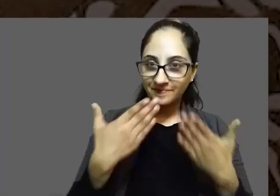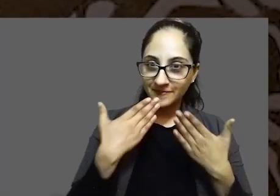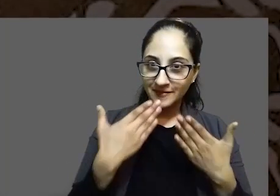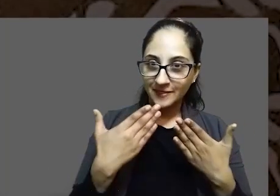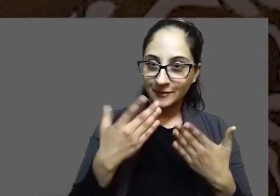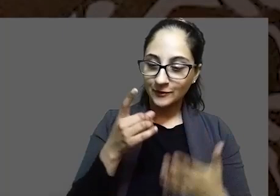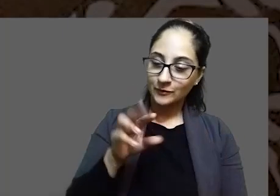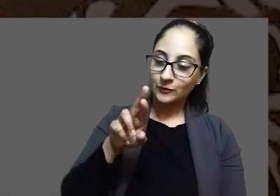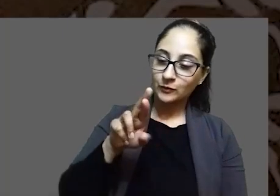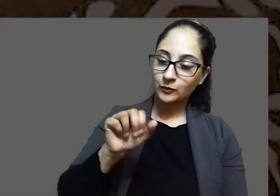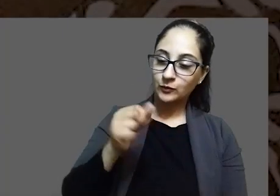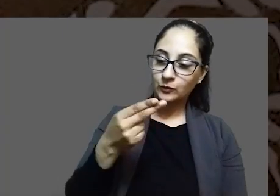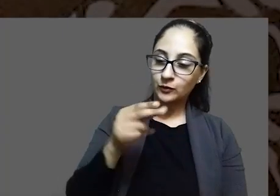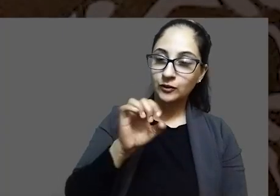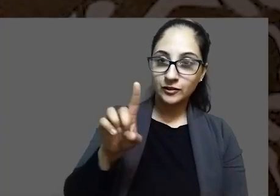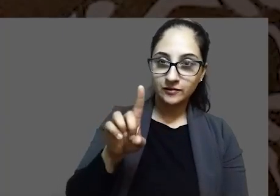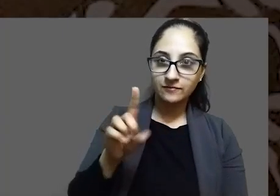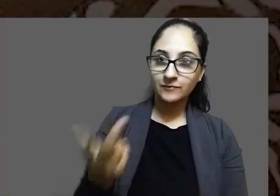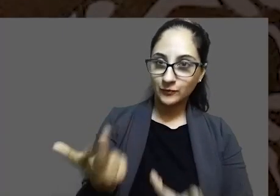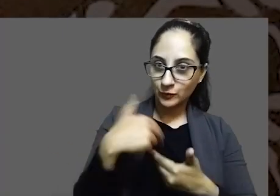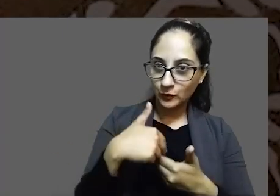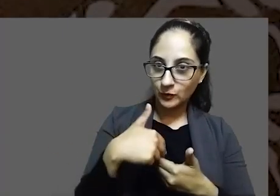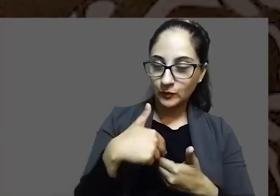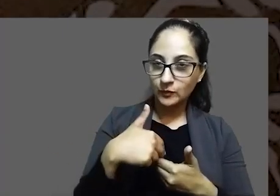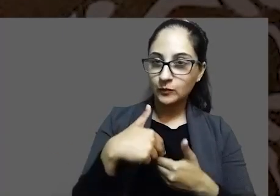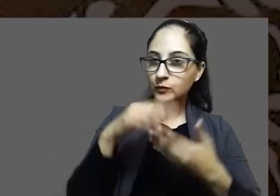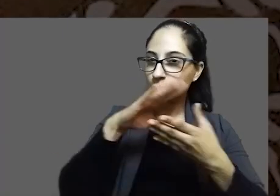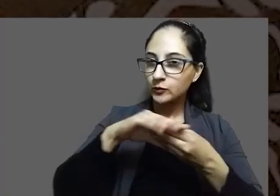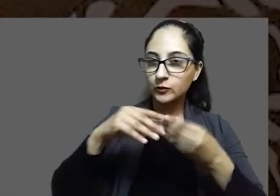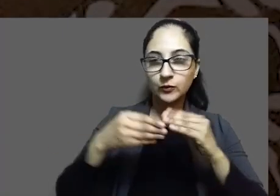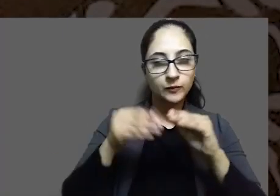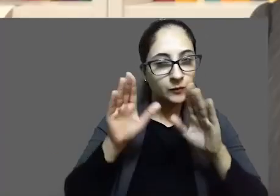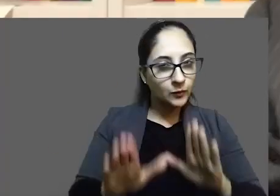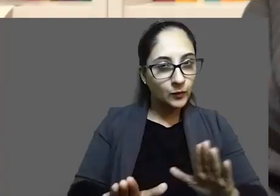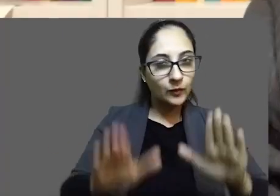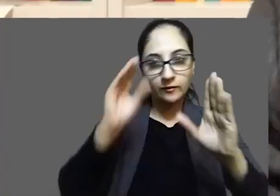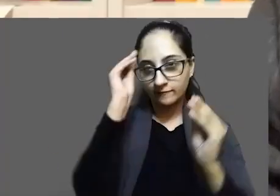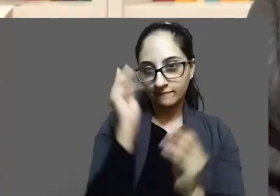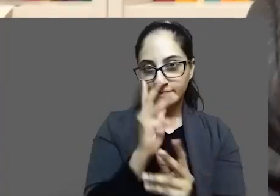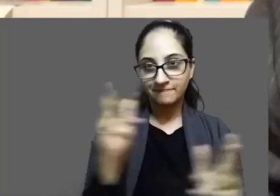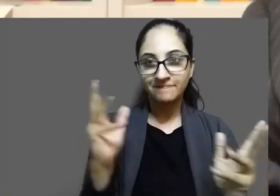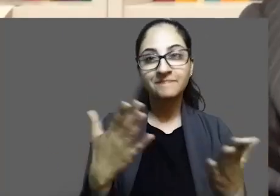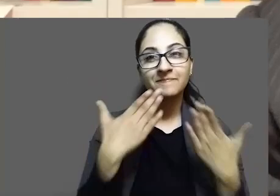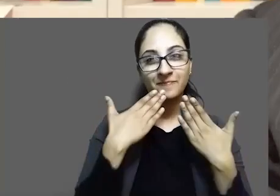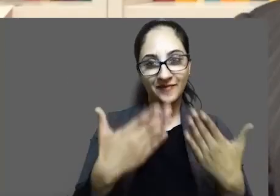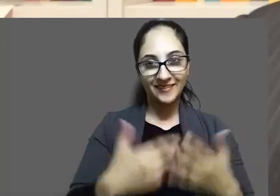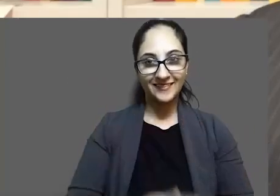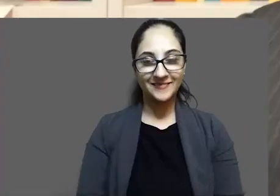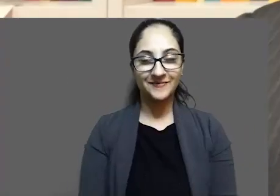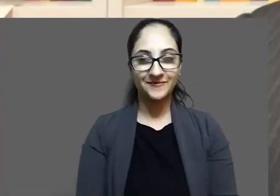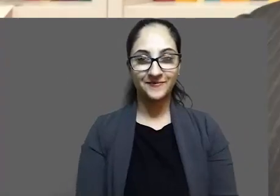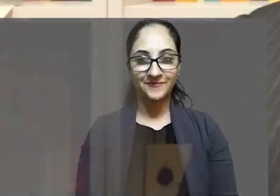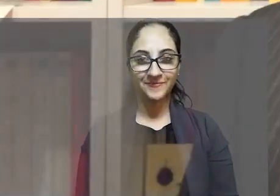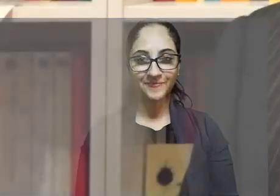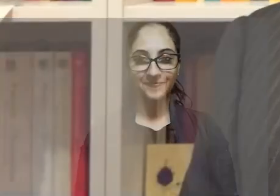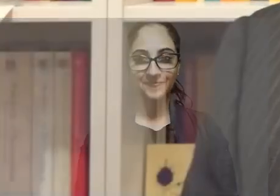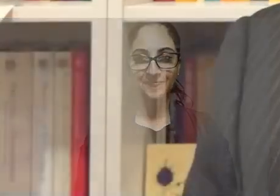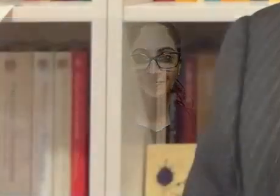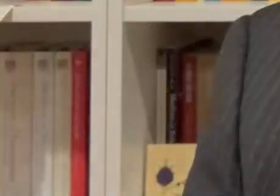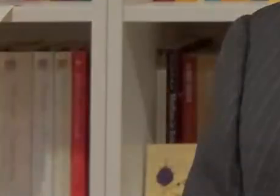sharing such wonderful stories with us. Thank you once again. Thank you. Thank you for having me. Ya Ali